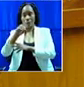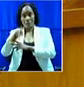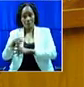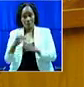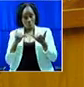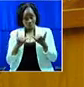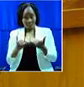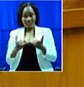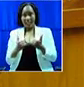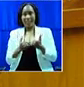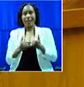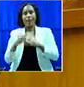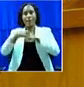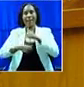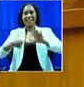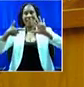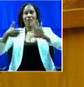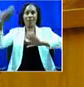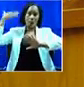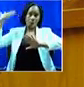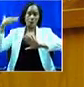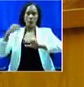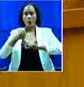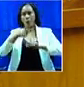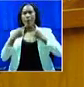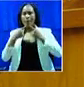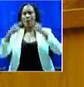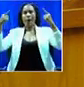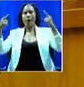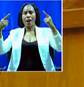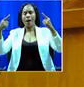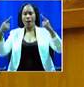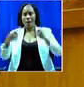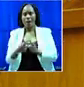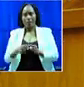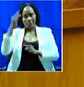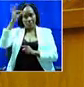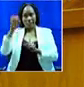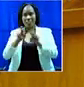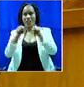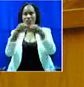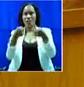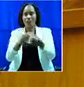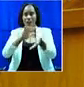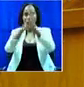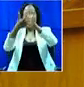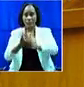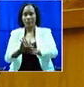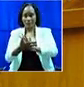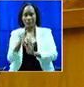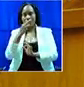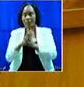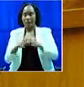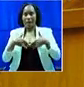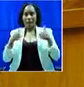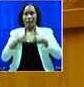7 months ago, we declared a national state of disaster to confront the greatest health emergency that